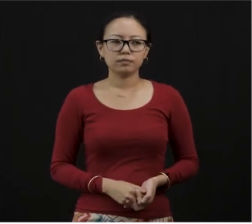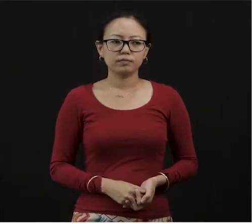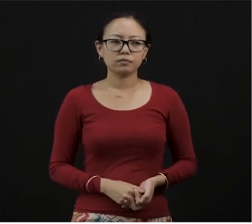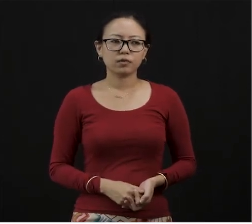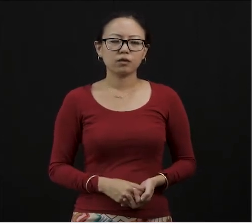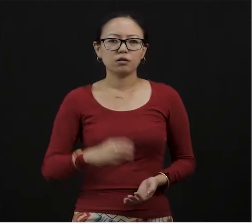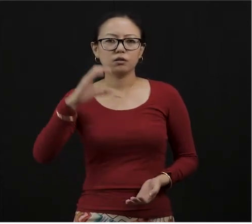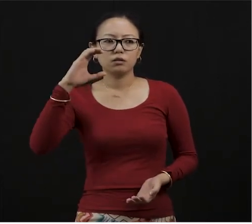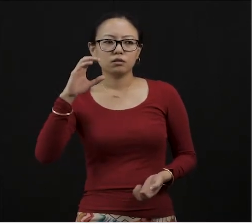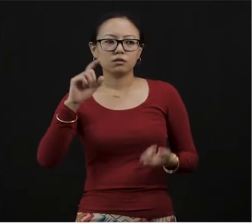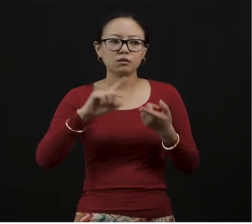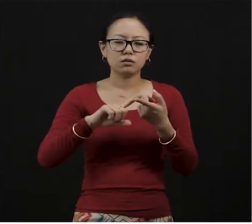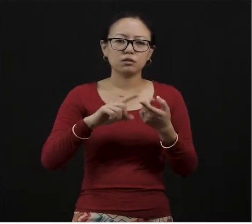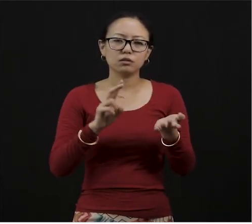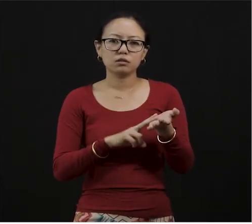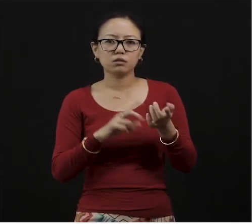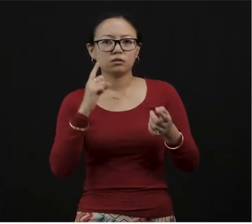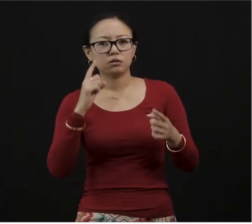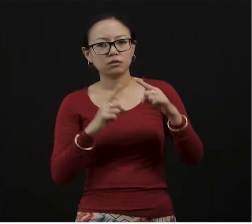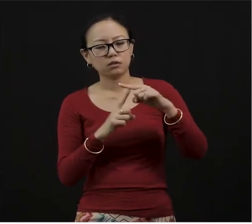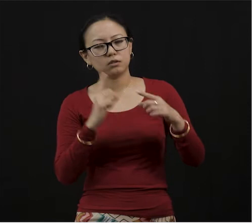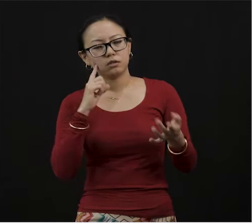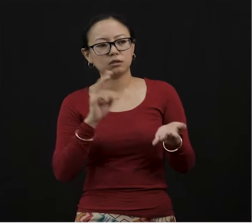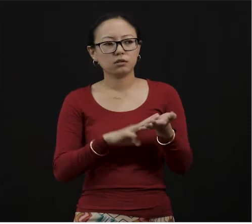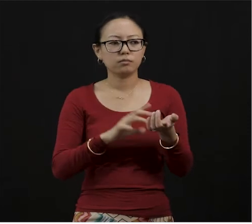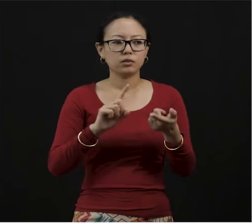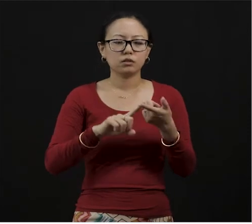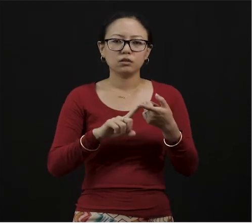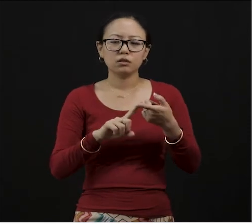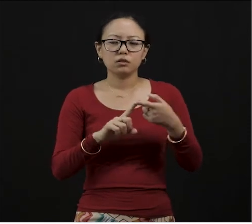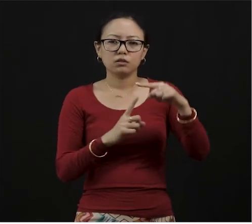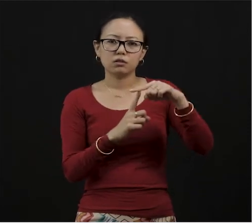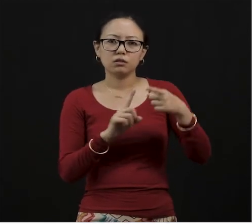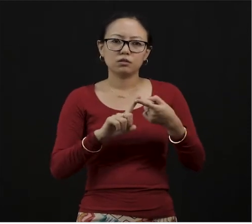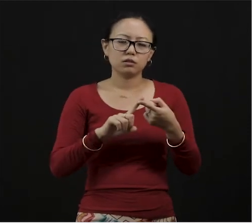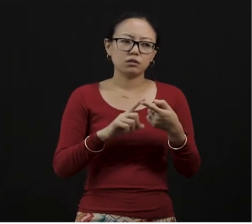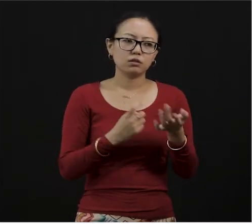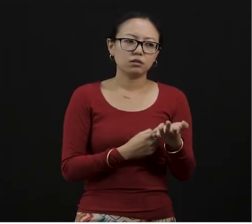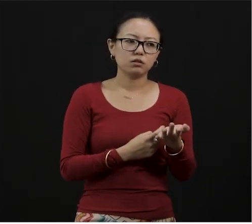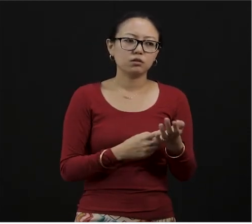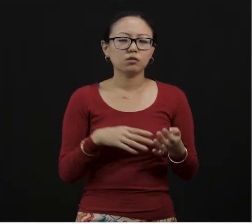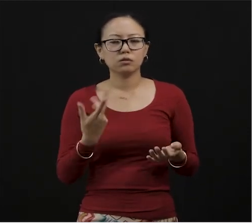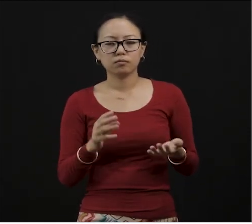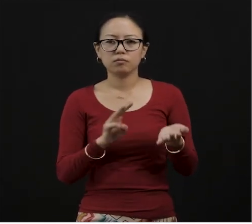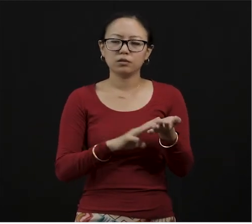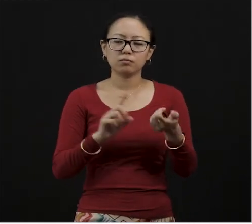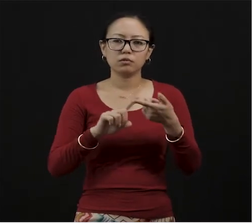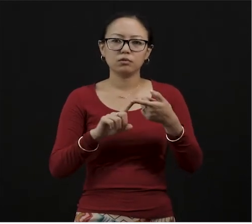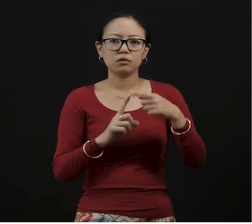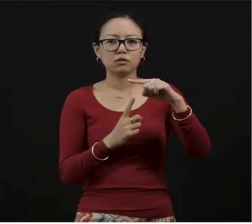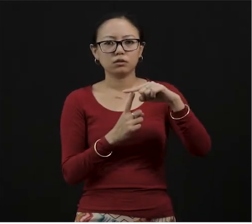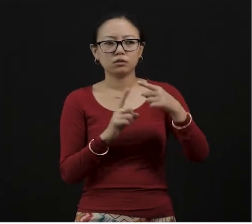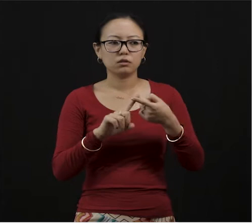centimeter, meter, and kilometer. So centimeter is the smallest measuring unit for length. And